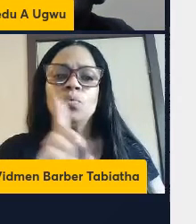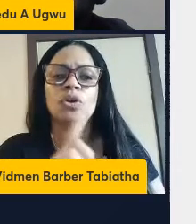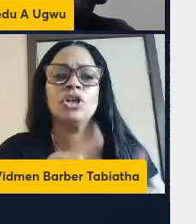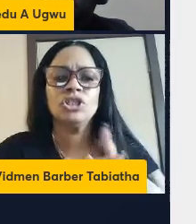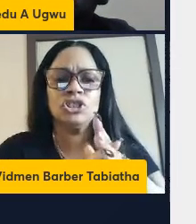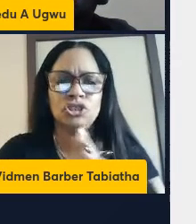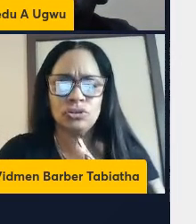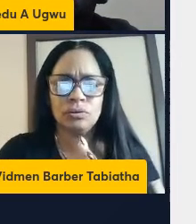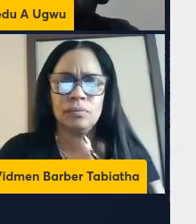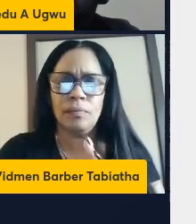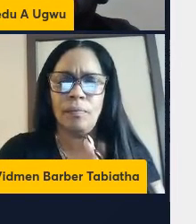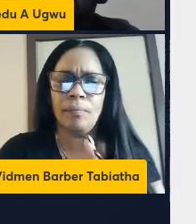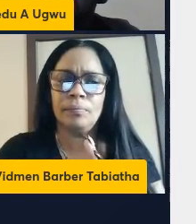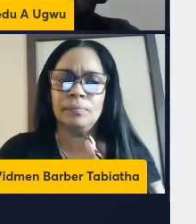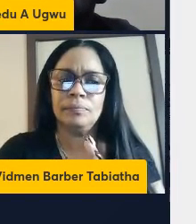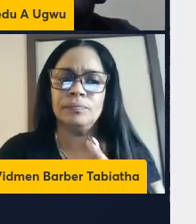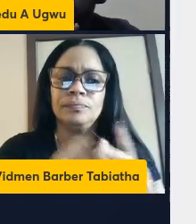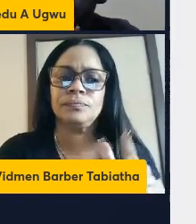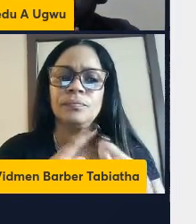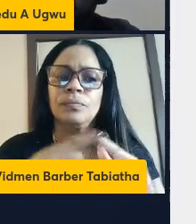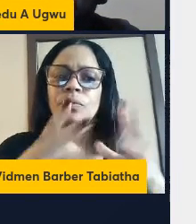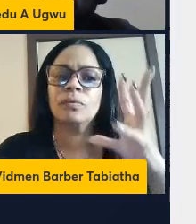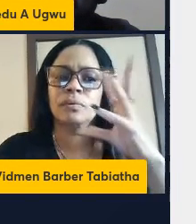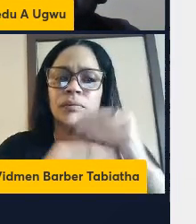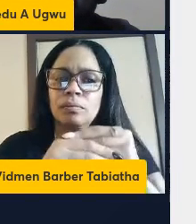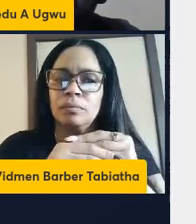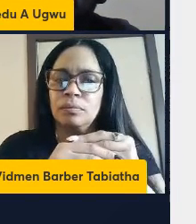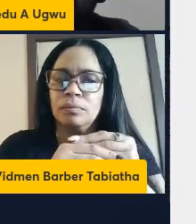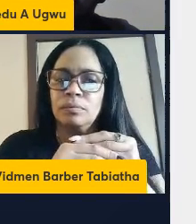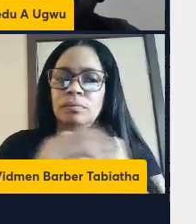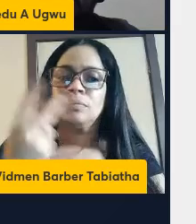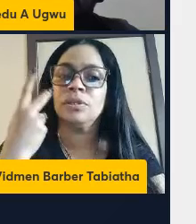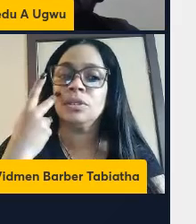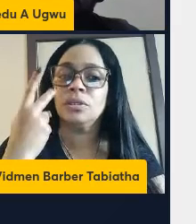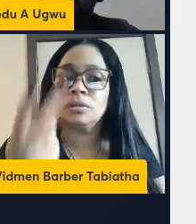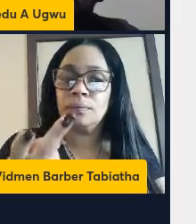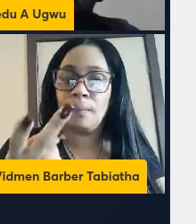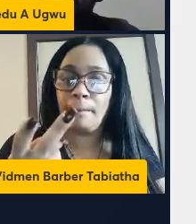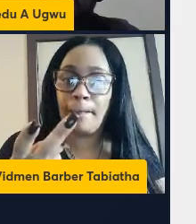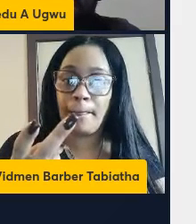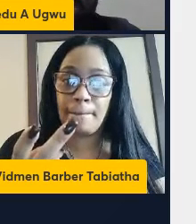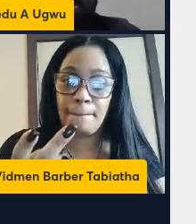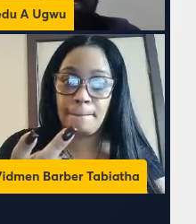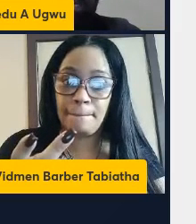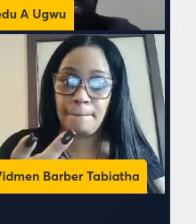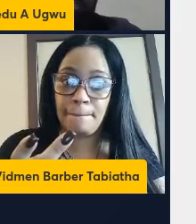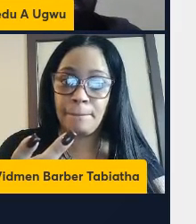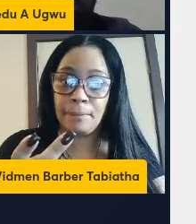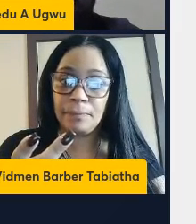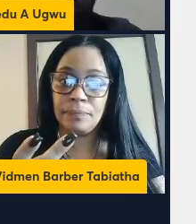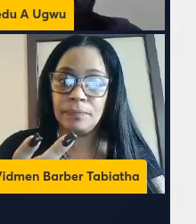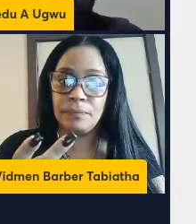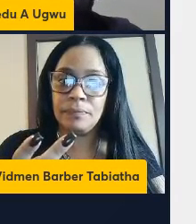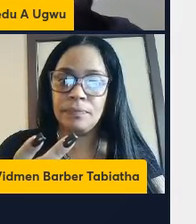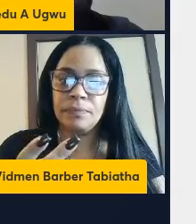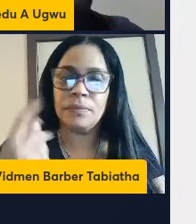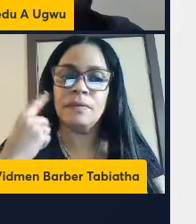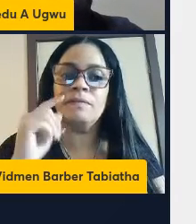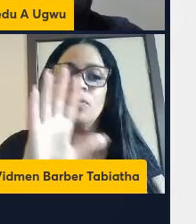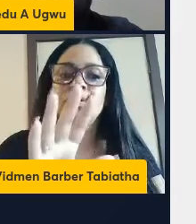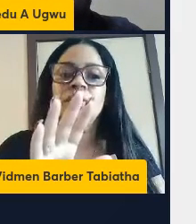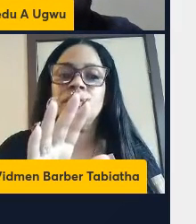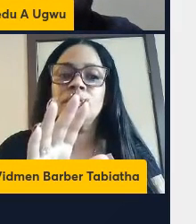interesting is then we then went a step further to look at this binding antibody response. Can they neutralize these viruses?